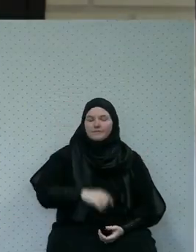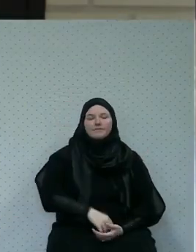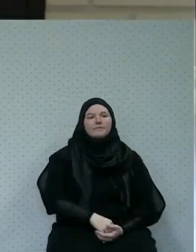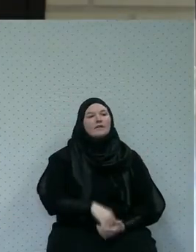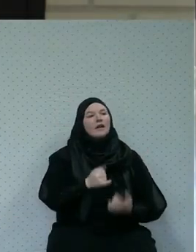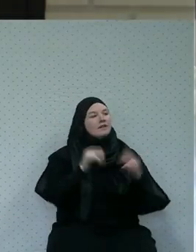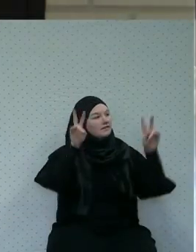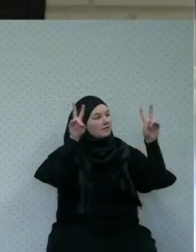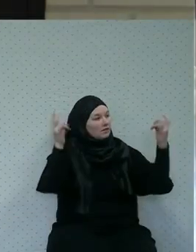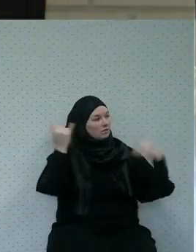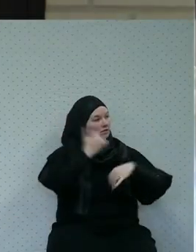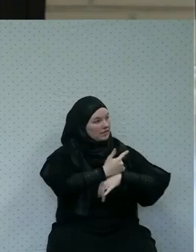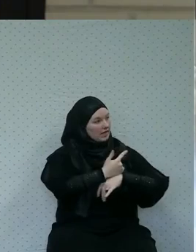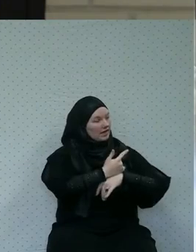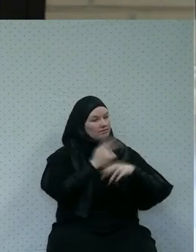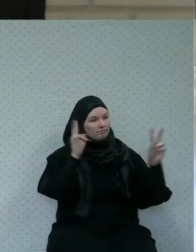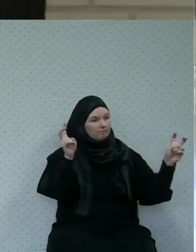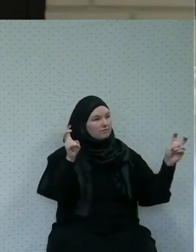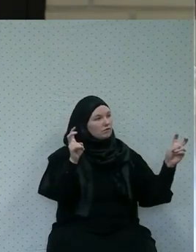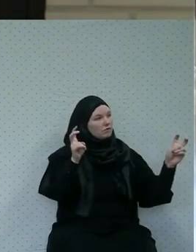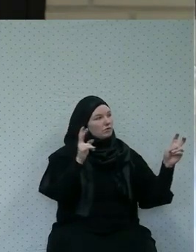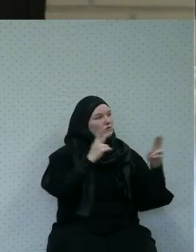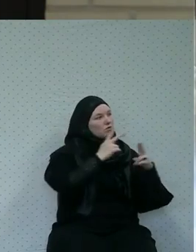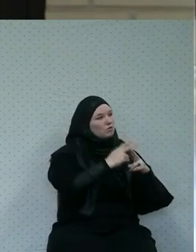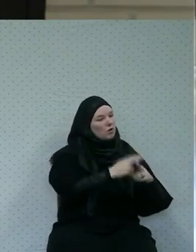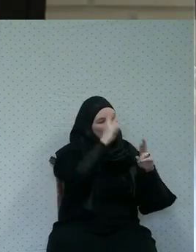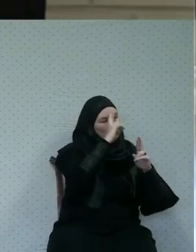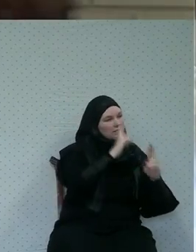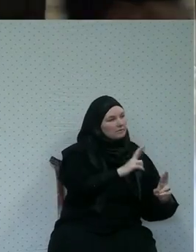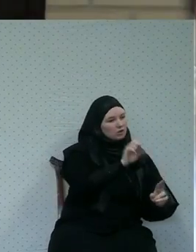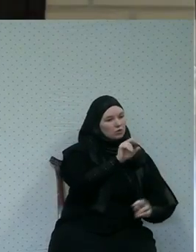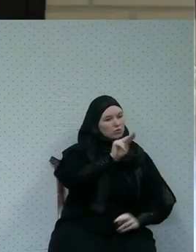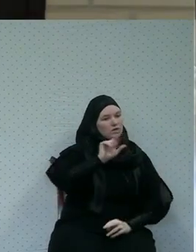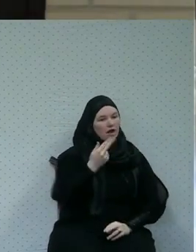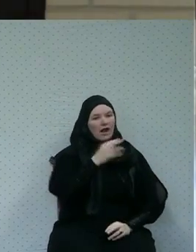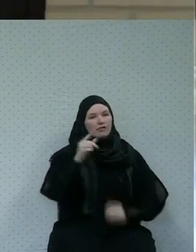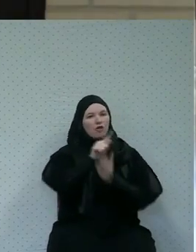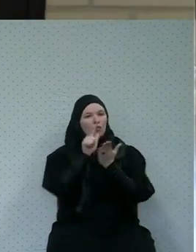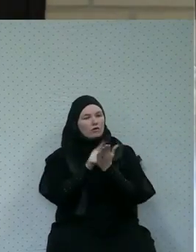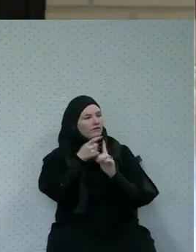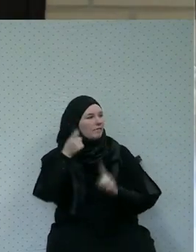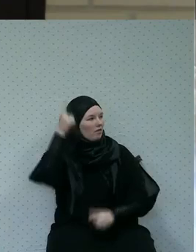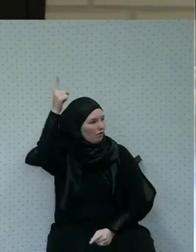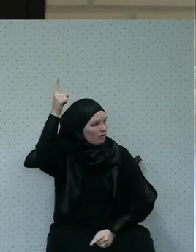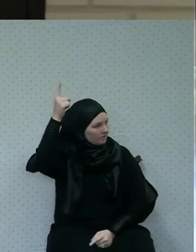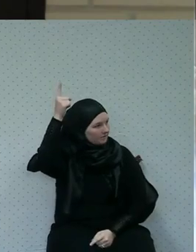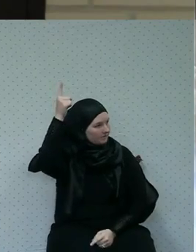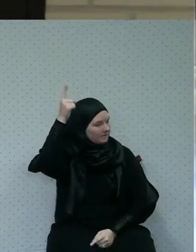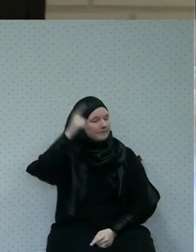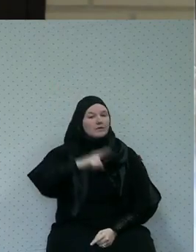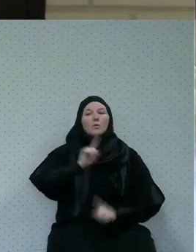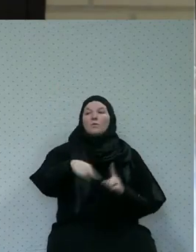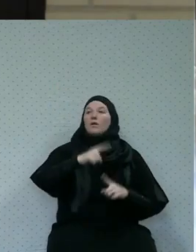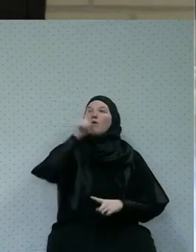is about respecting the sunan and the laws of Allah subhanahu wa ta'ala. When Allah subhanahu wa